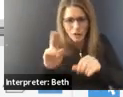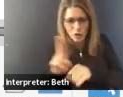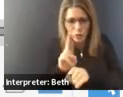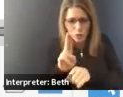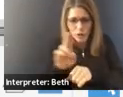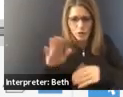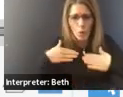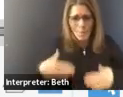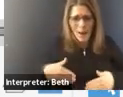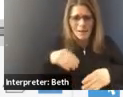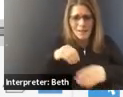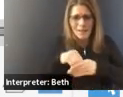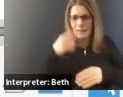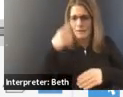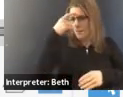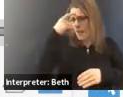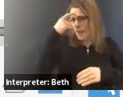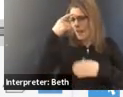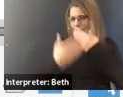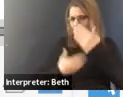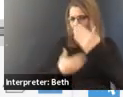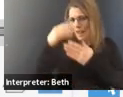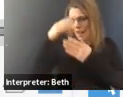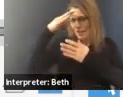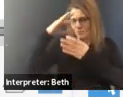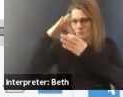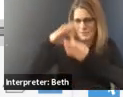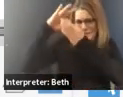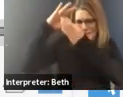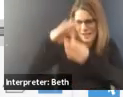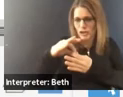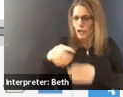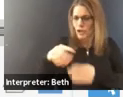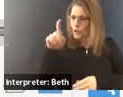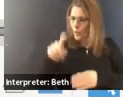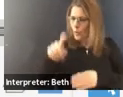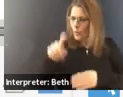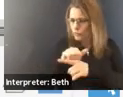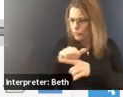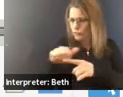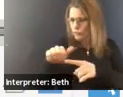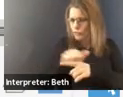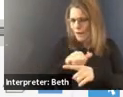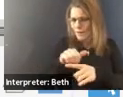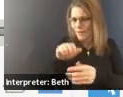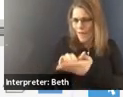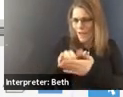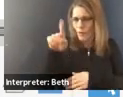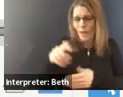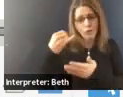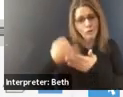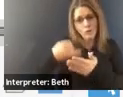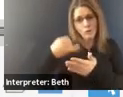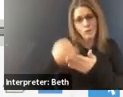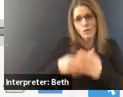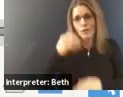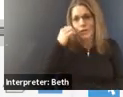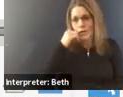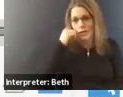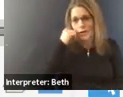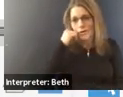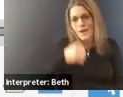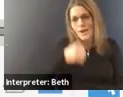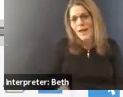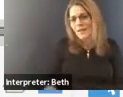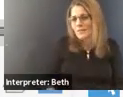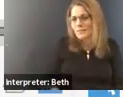have to train that. Draw every day. That's what I would say. 8.5 by 11 page, do one.